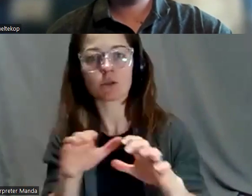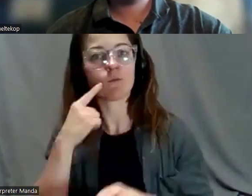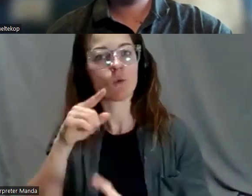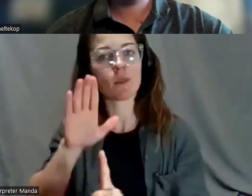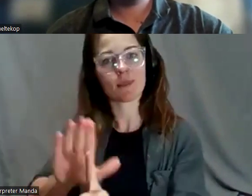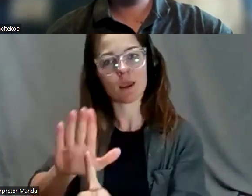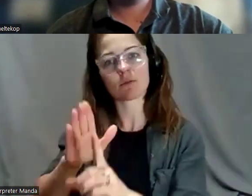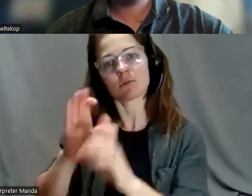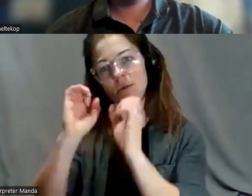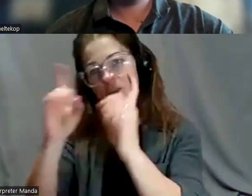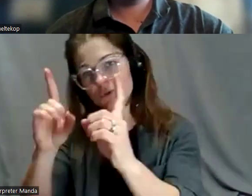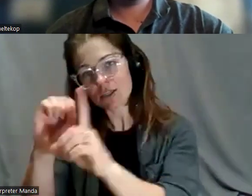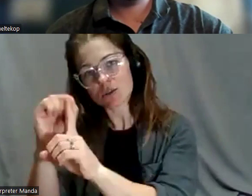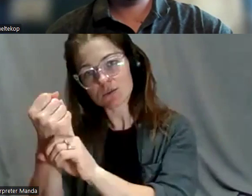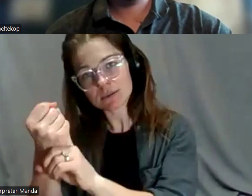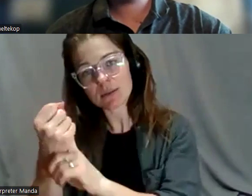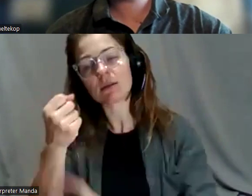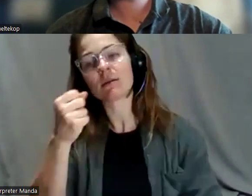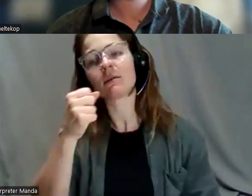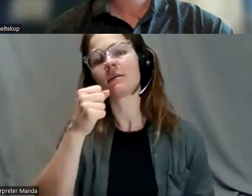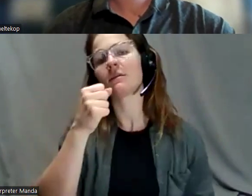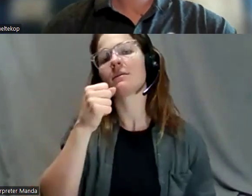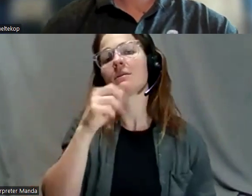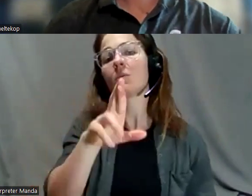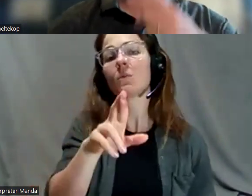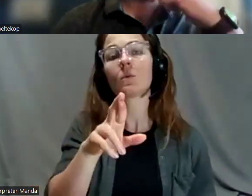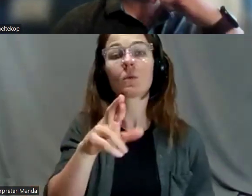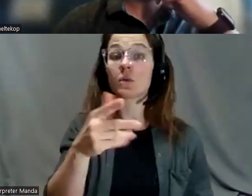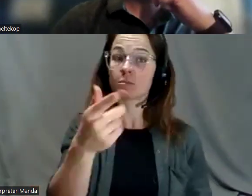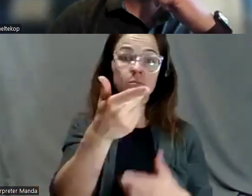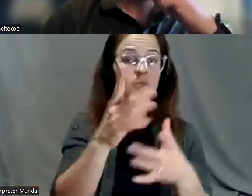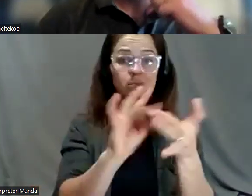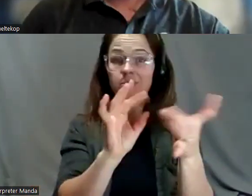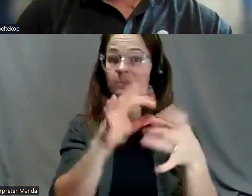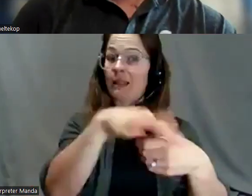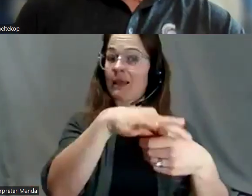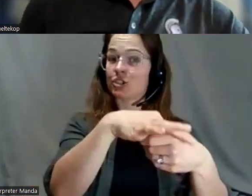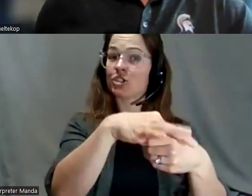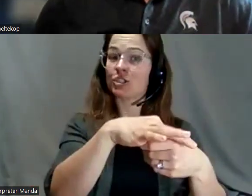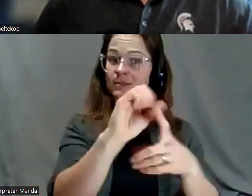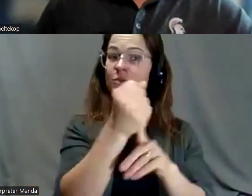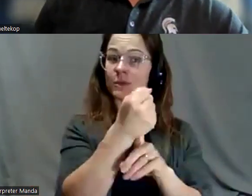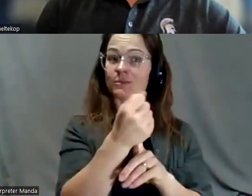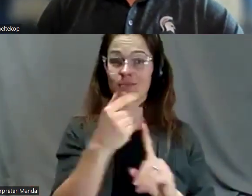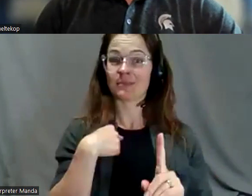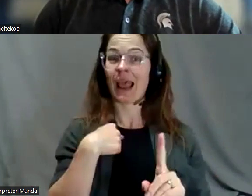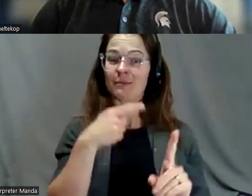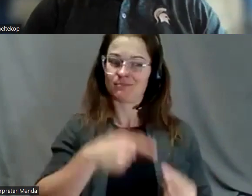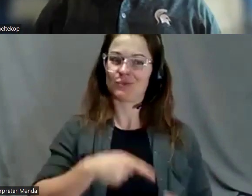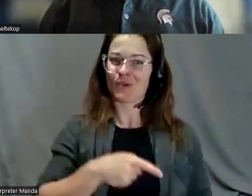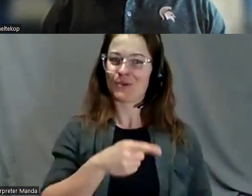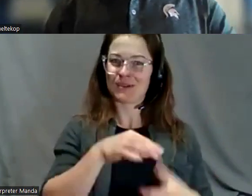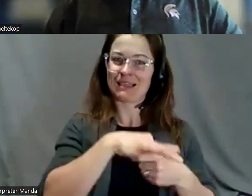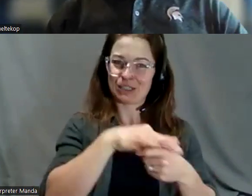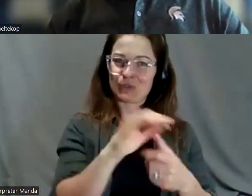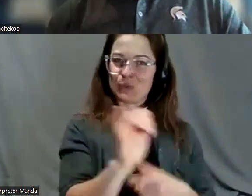either an educational setting or even in an election setting. Also something that I had an issue with